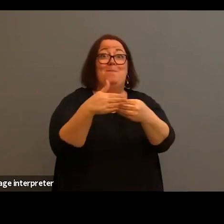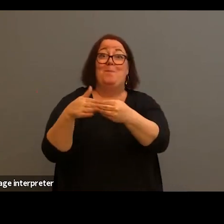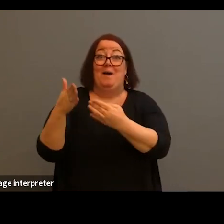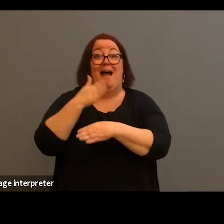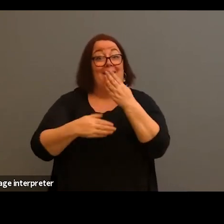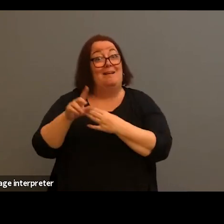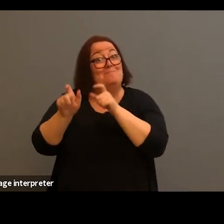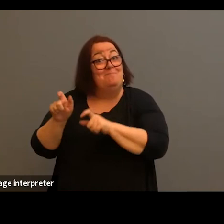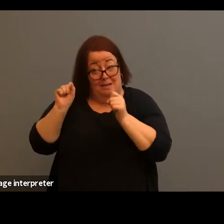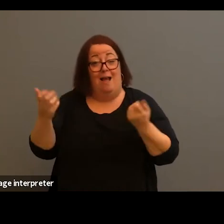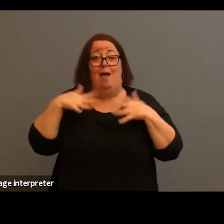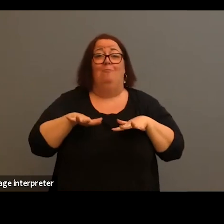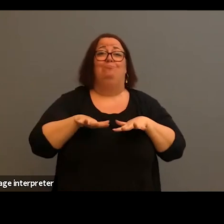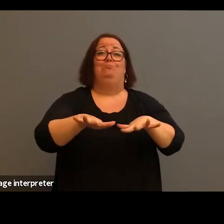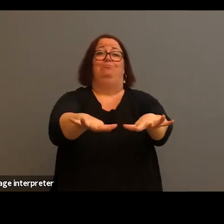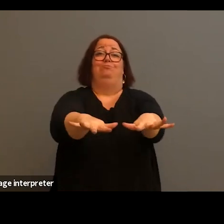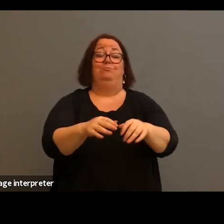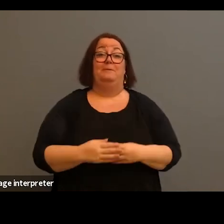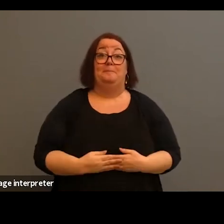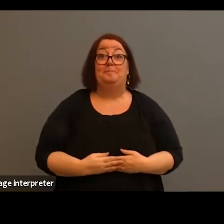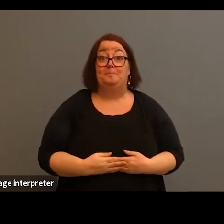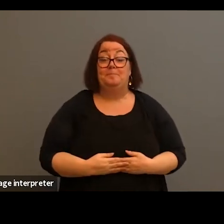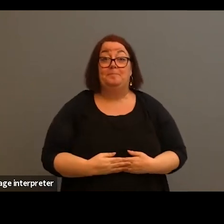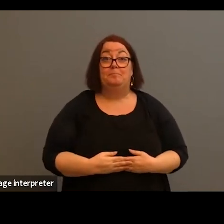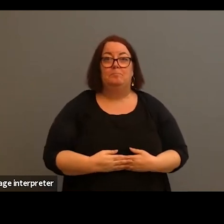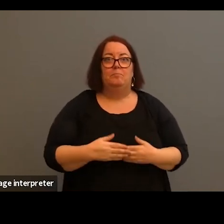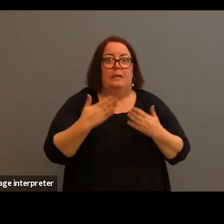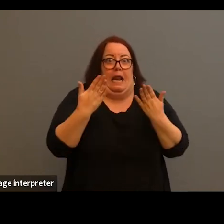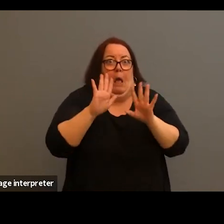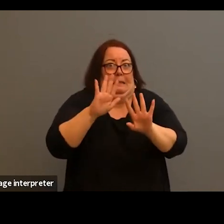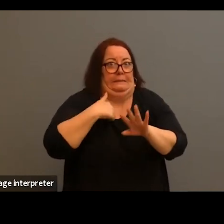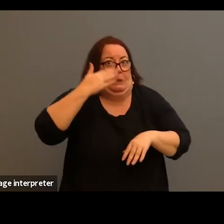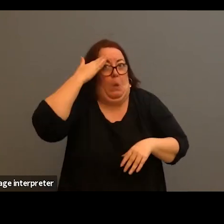I'm very conscious of time. I'm very conscious that we need to.